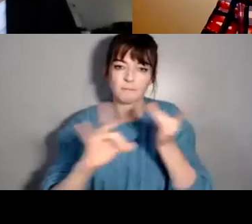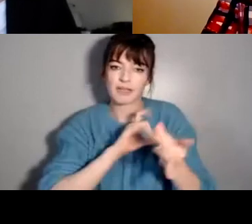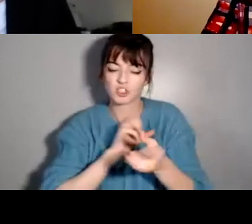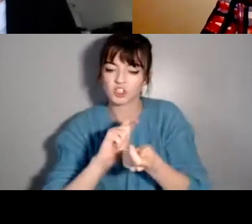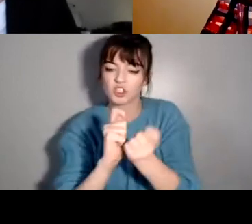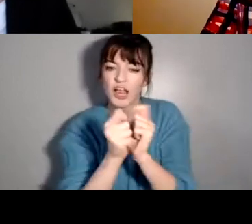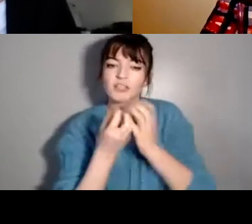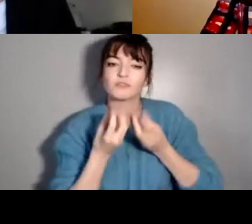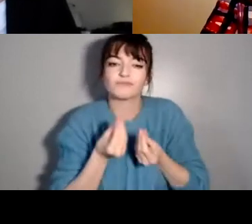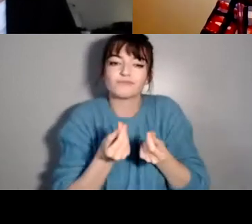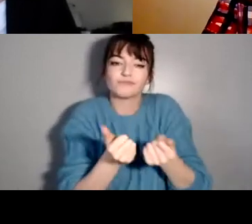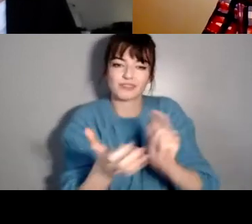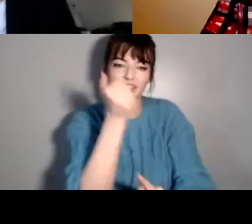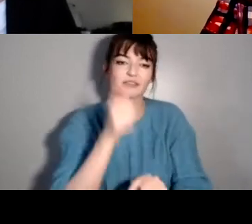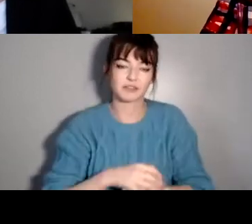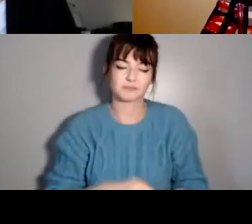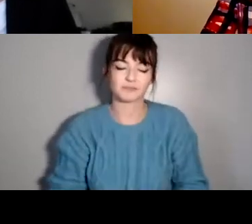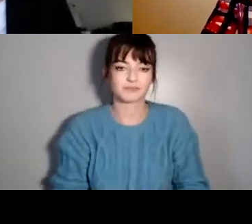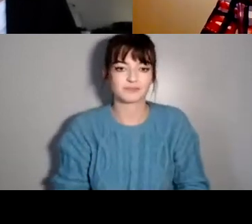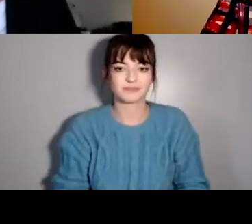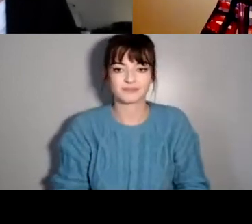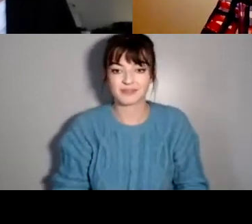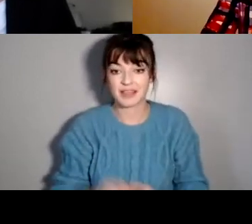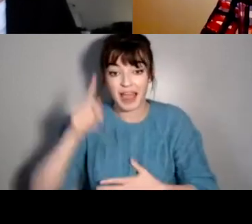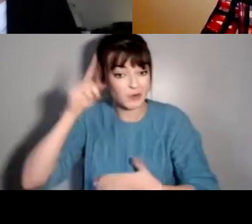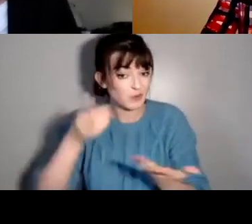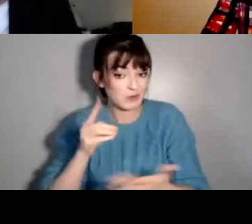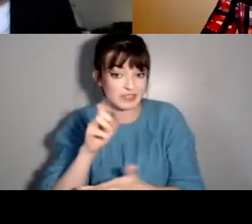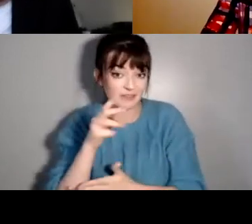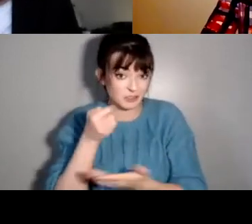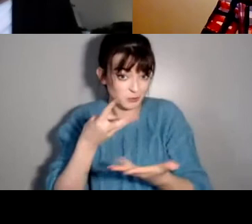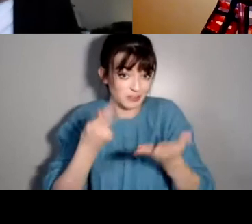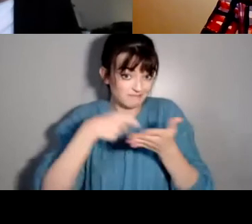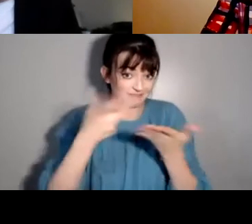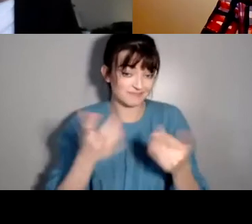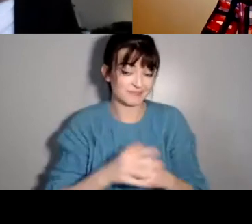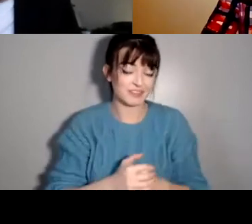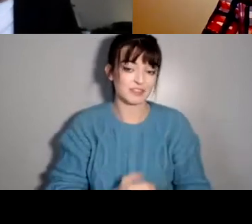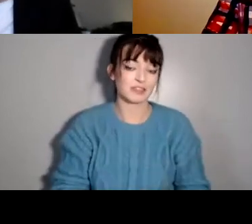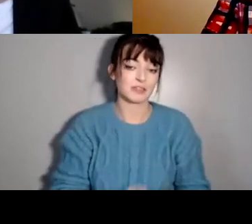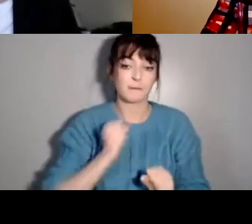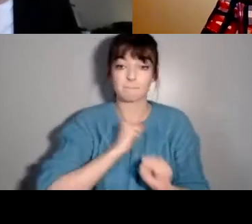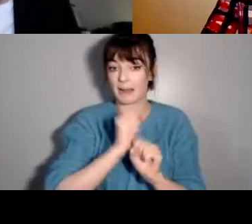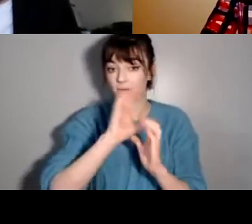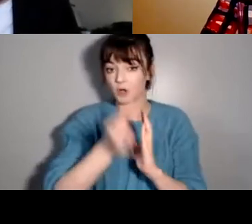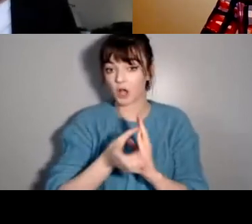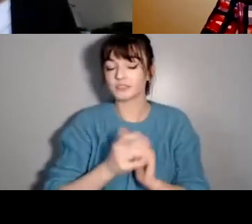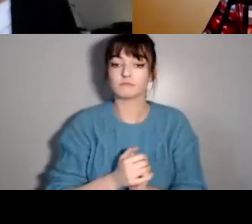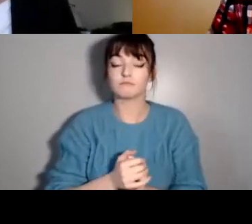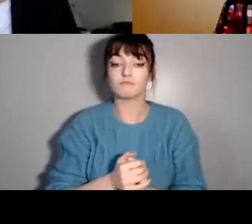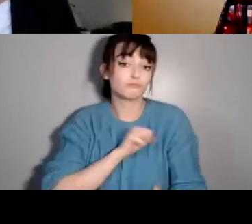were successful. I don't know, David, do you want to add anything there in terms of the costs?